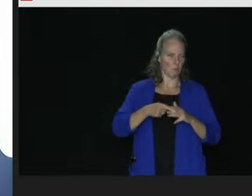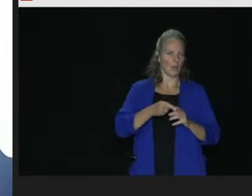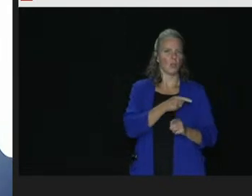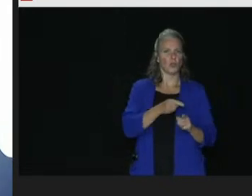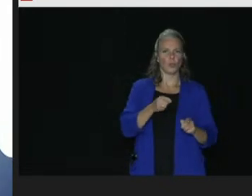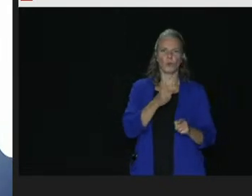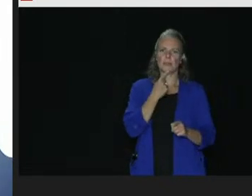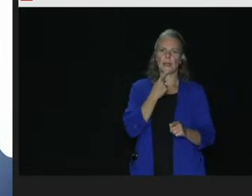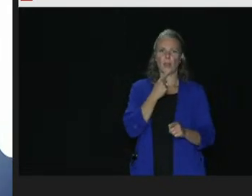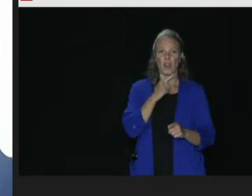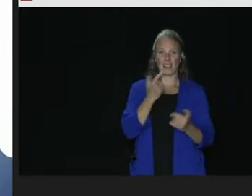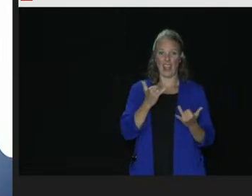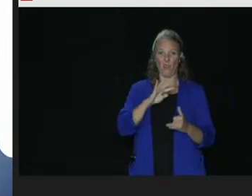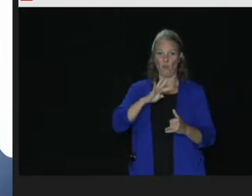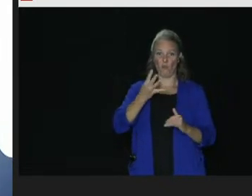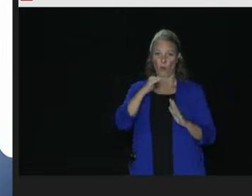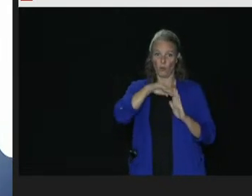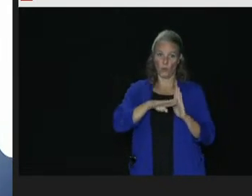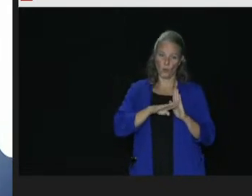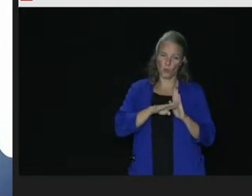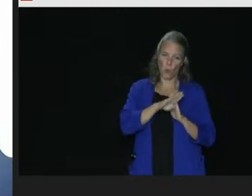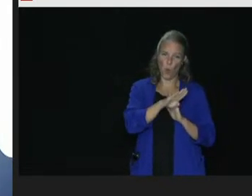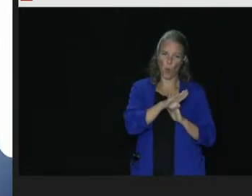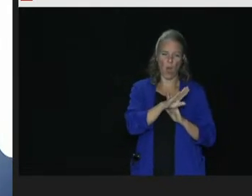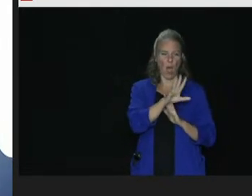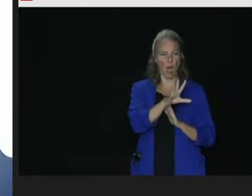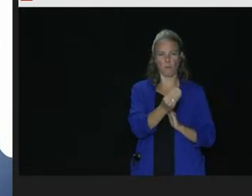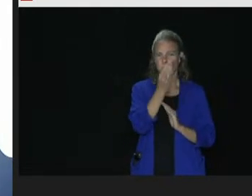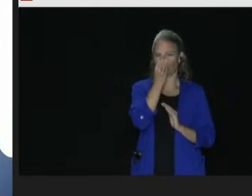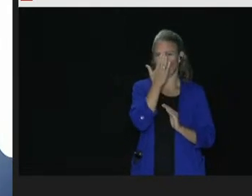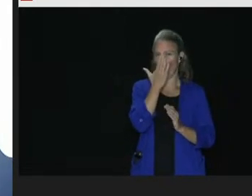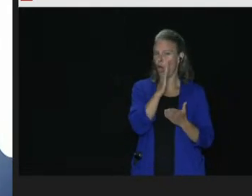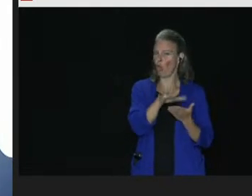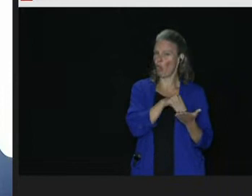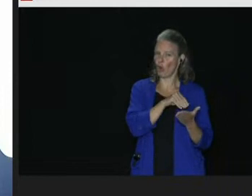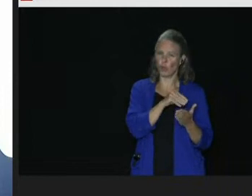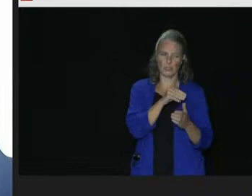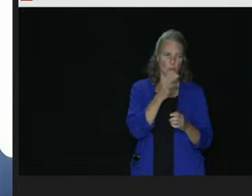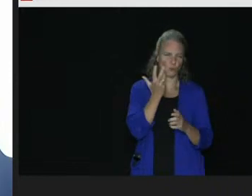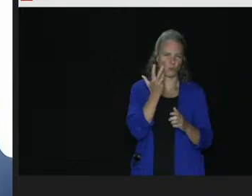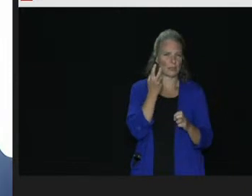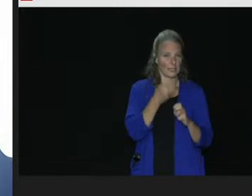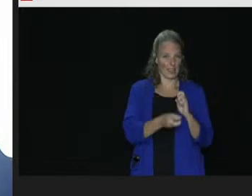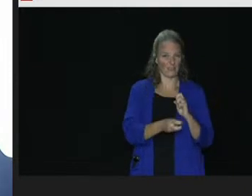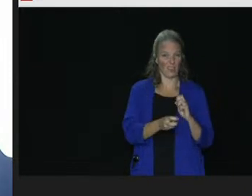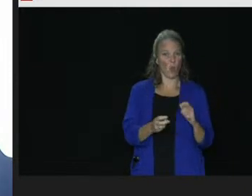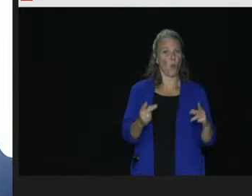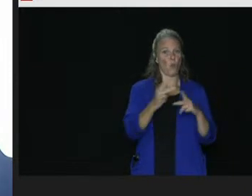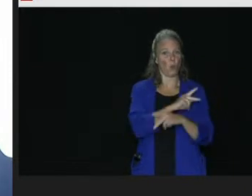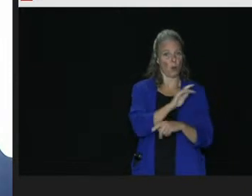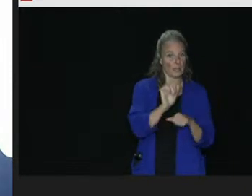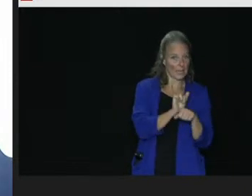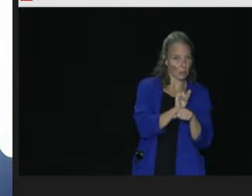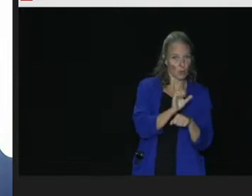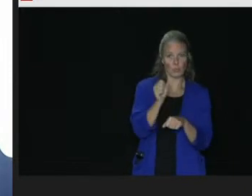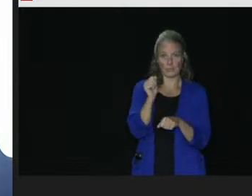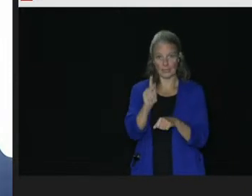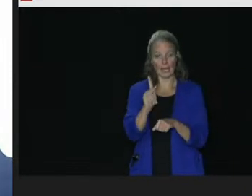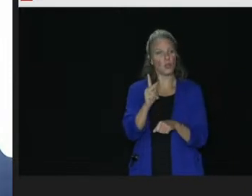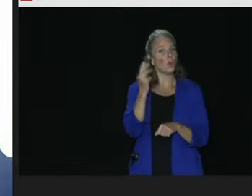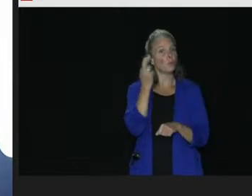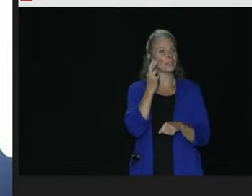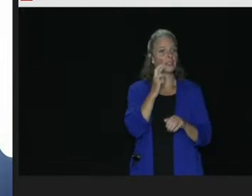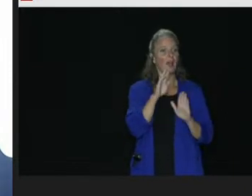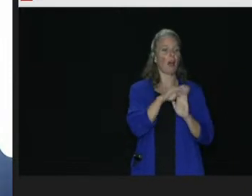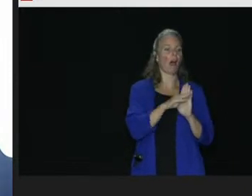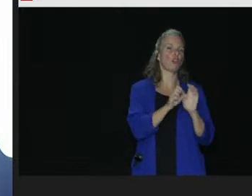fourth wave, specifically Saskatchewan, Alberta, are seeing cases surge after doing away with all public health restrictions. But even